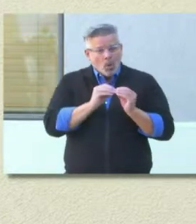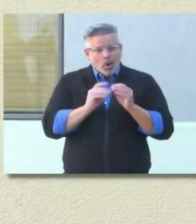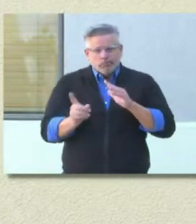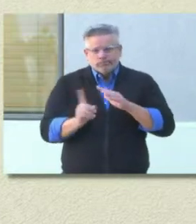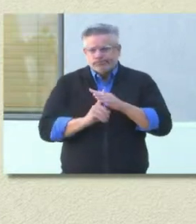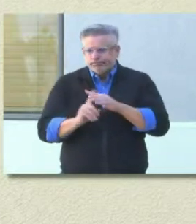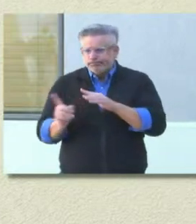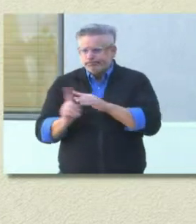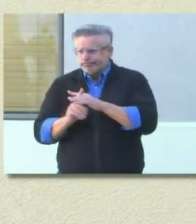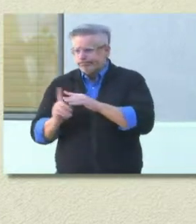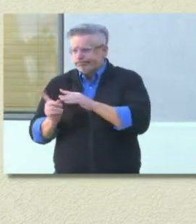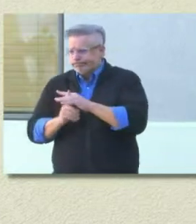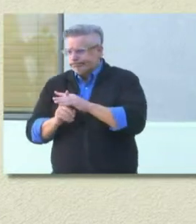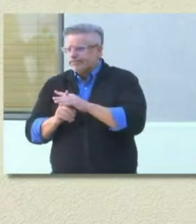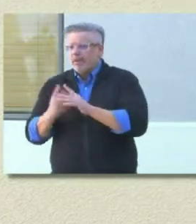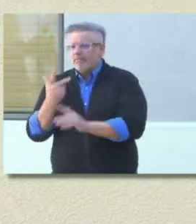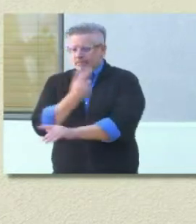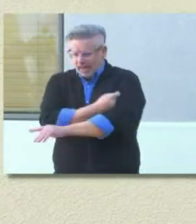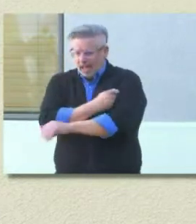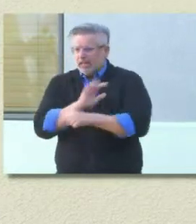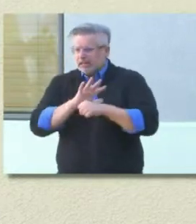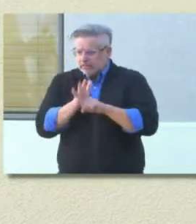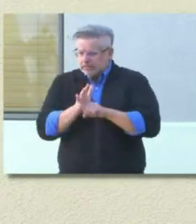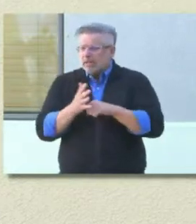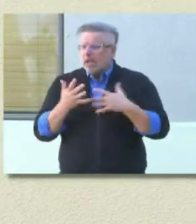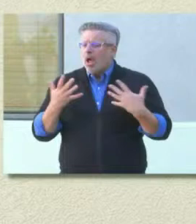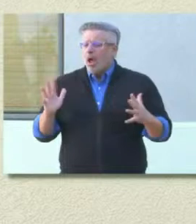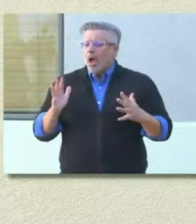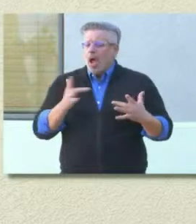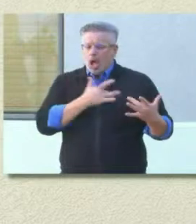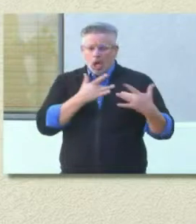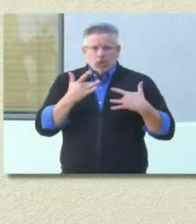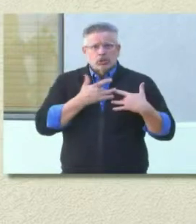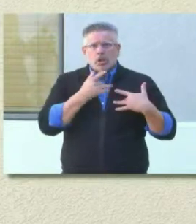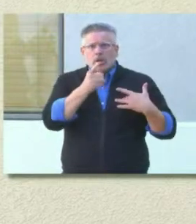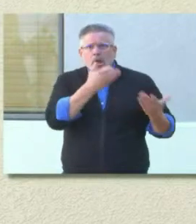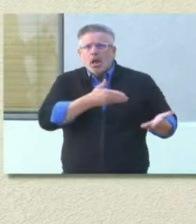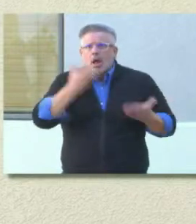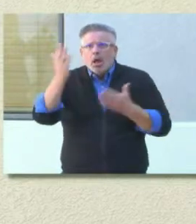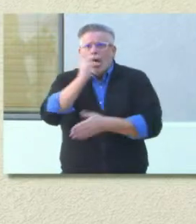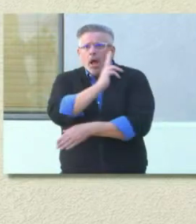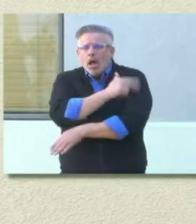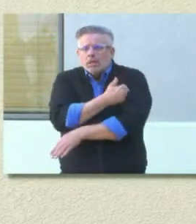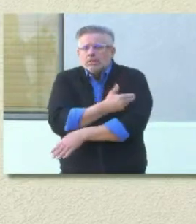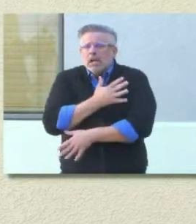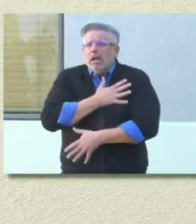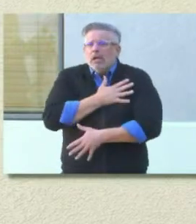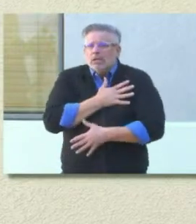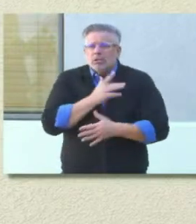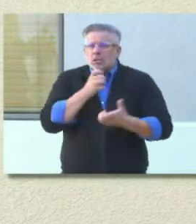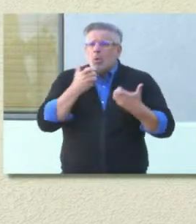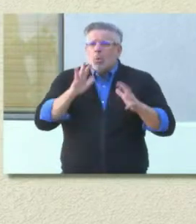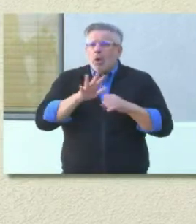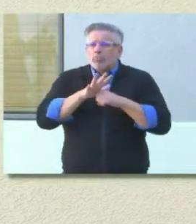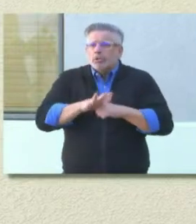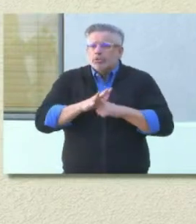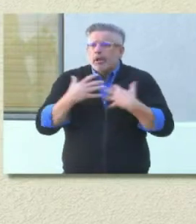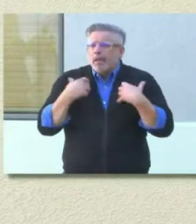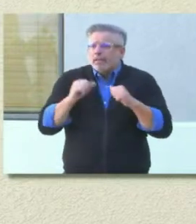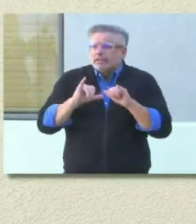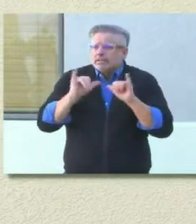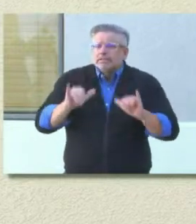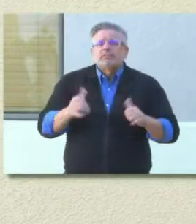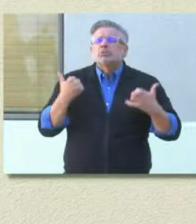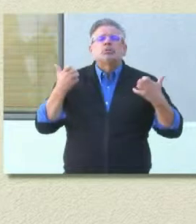among those who were vaccinated early. We're concerned about what it means for hospitalizations and pressure on our healthcare delivery system,